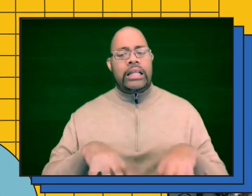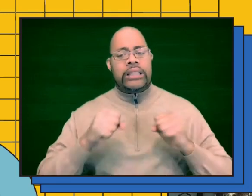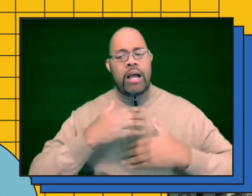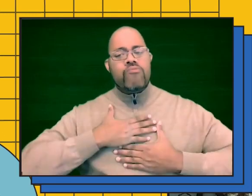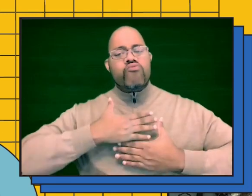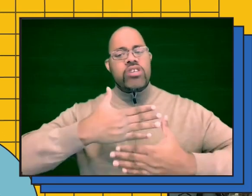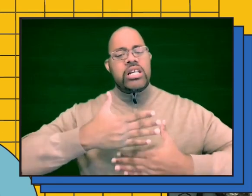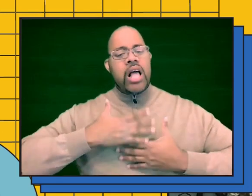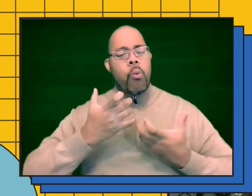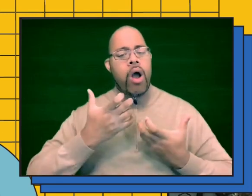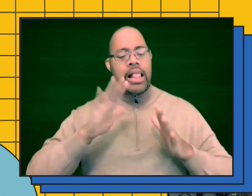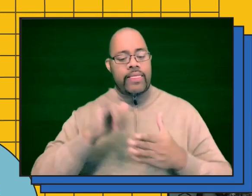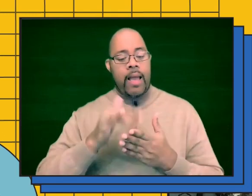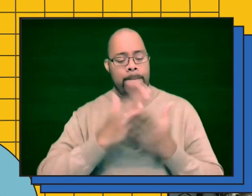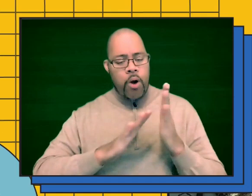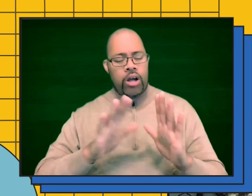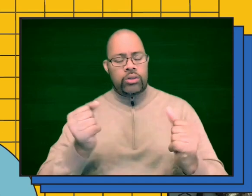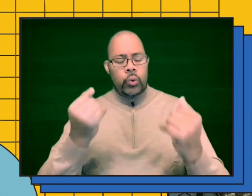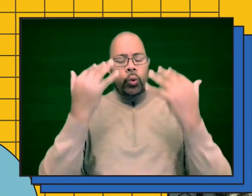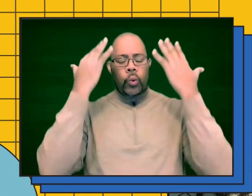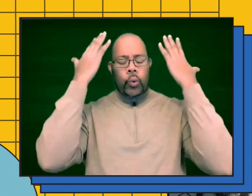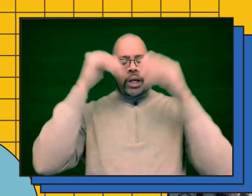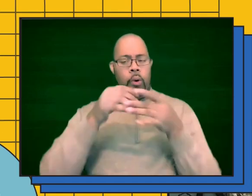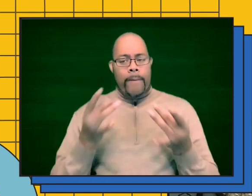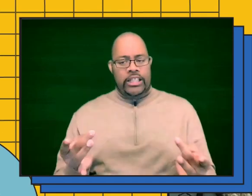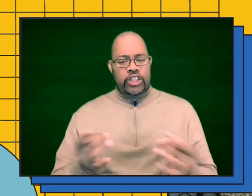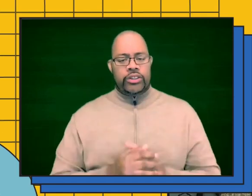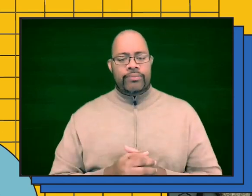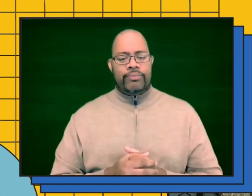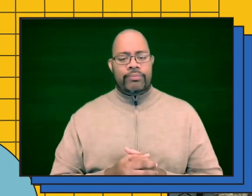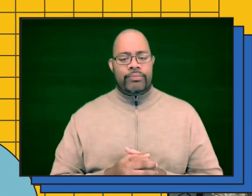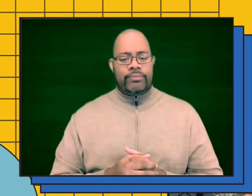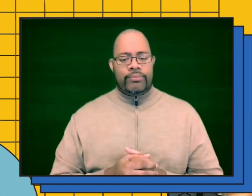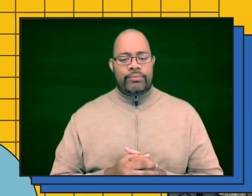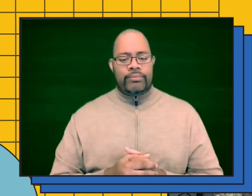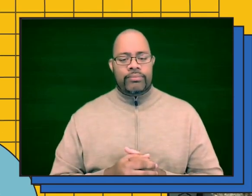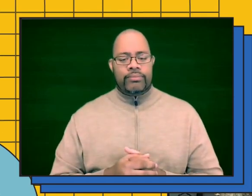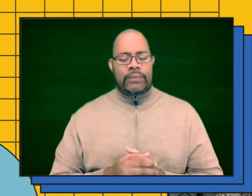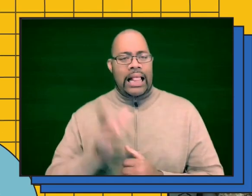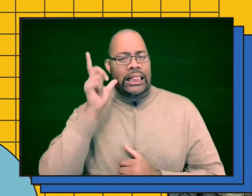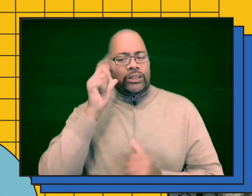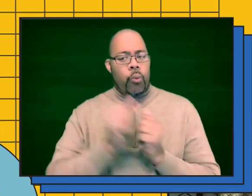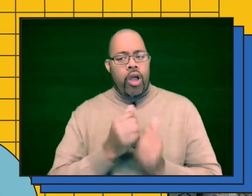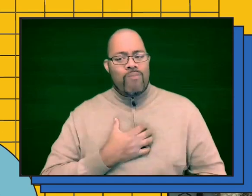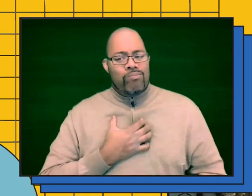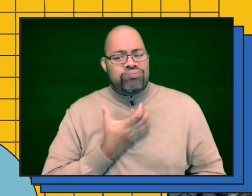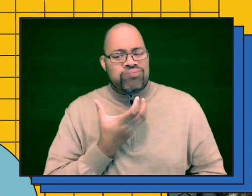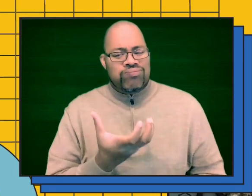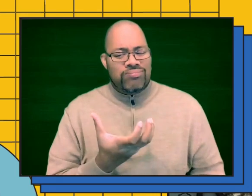We can take some breaths. I want you to let this part wash over you like a meditation. So listening maybe from